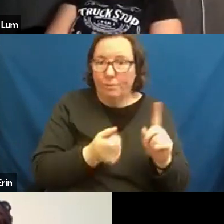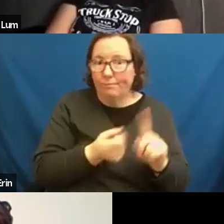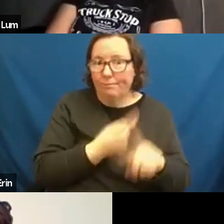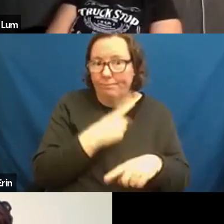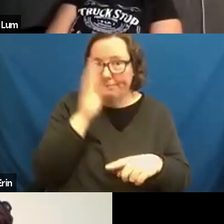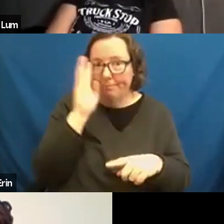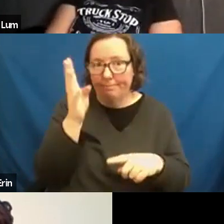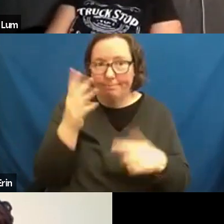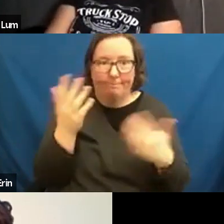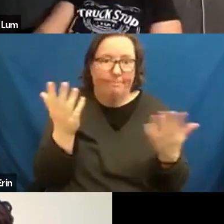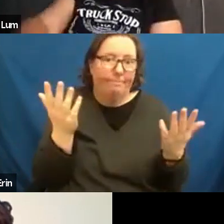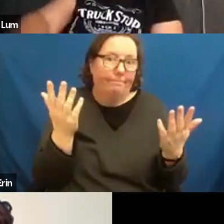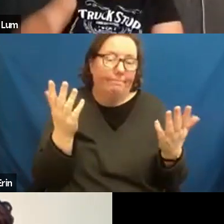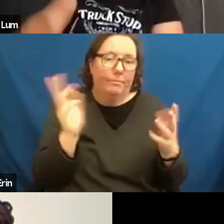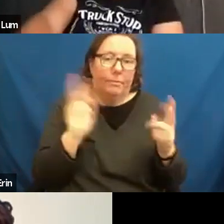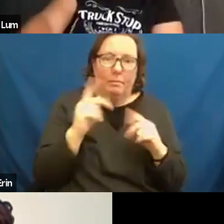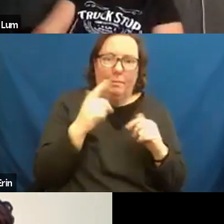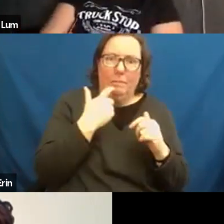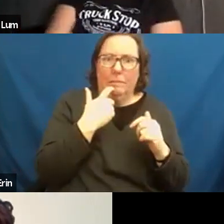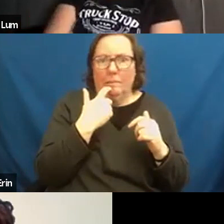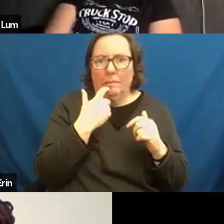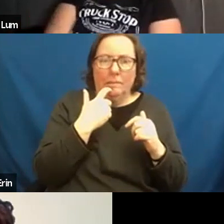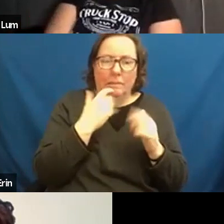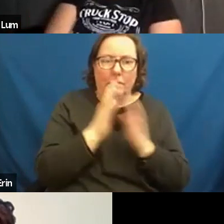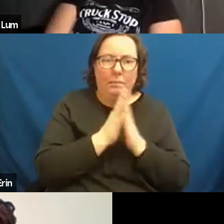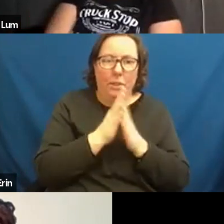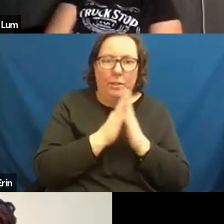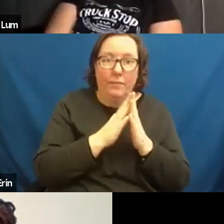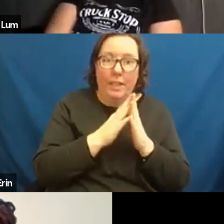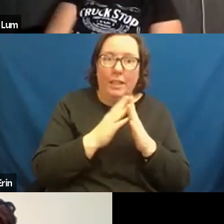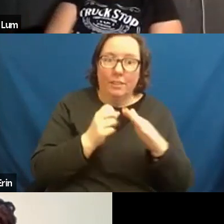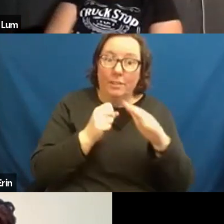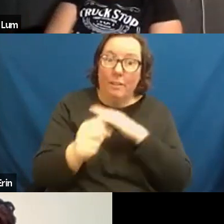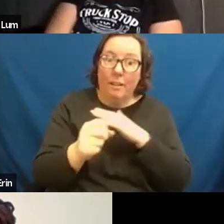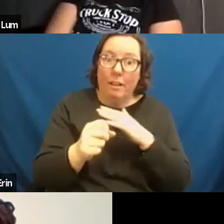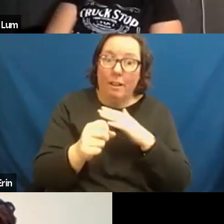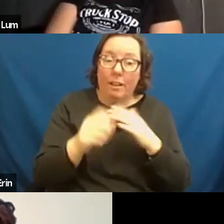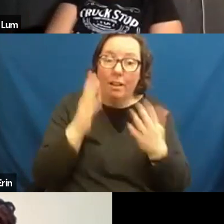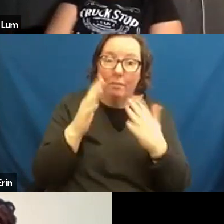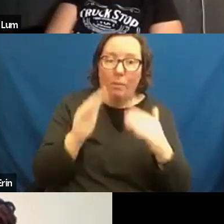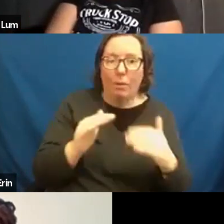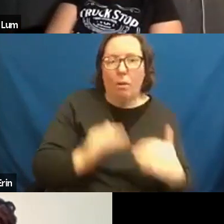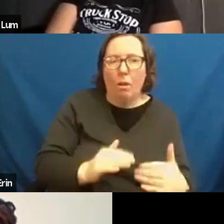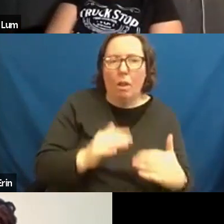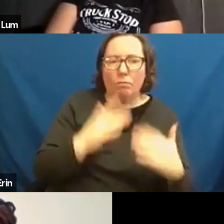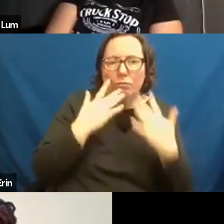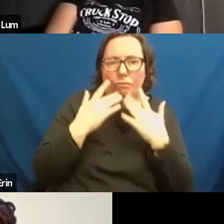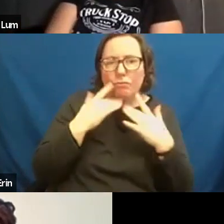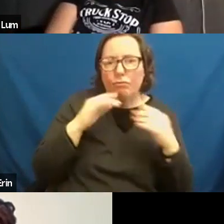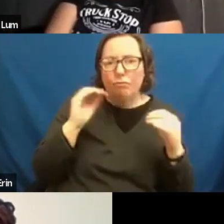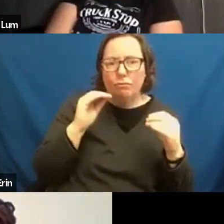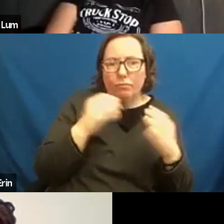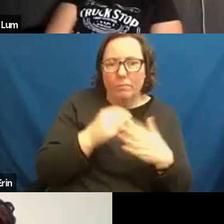As you well know, people are very motivated to have their children attend these selective schools.